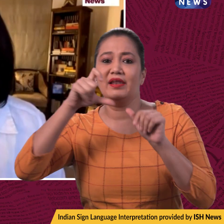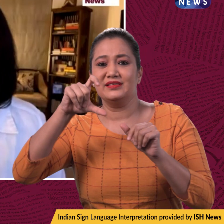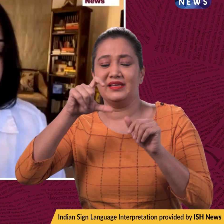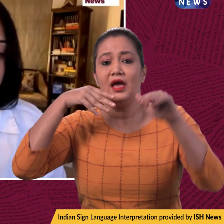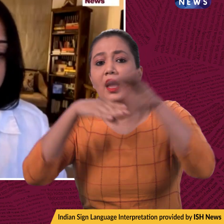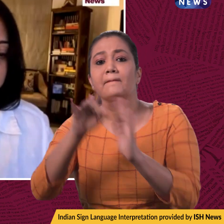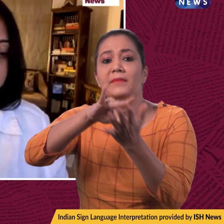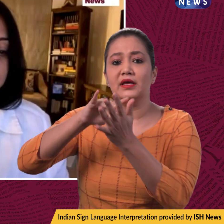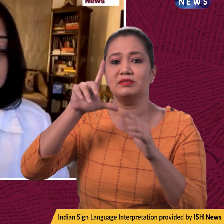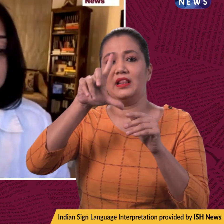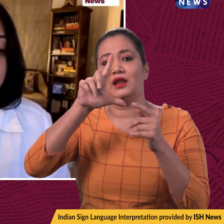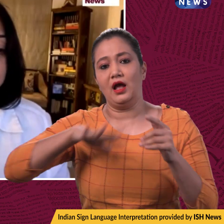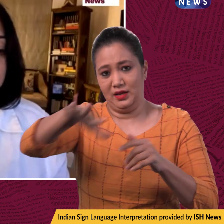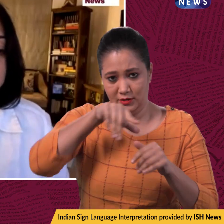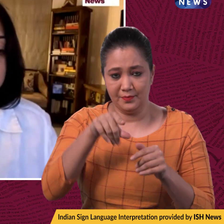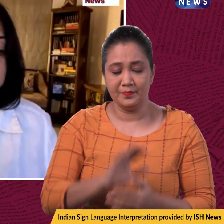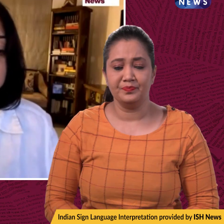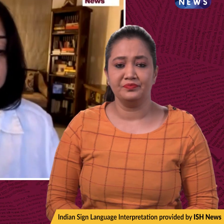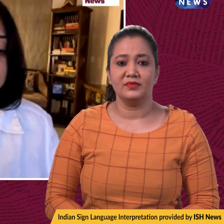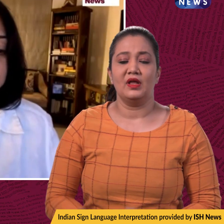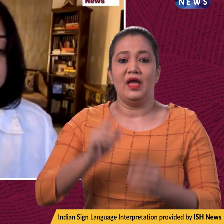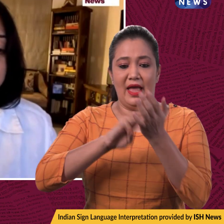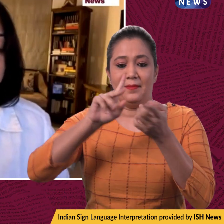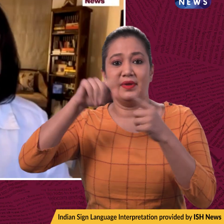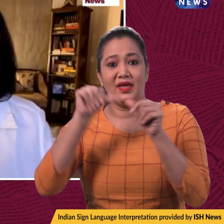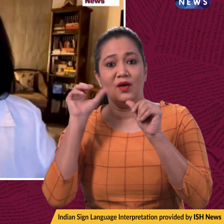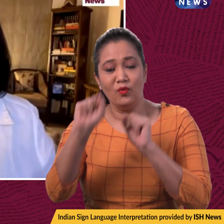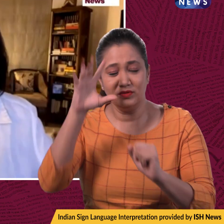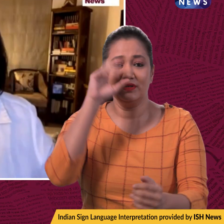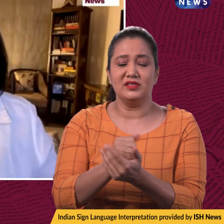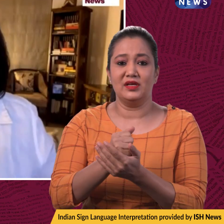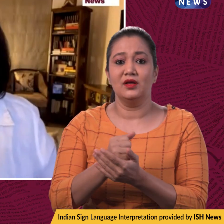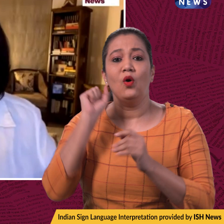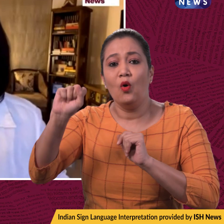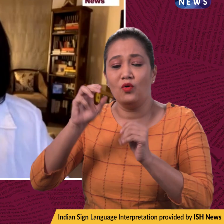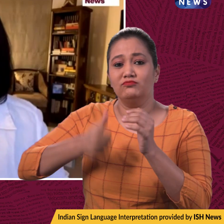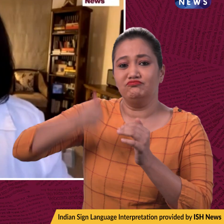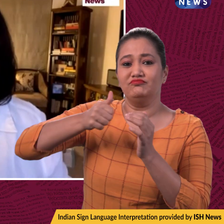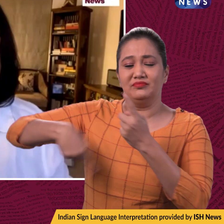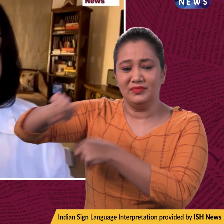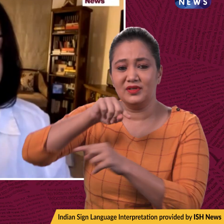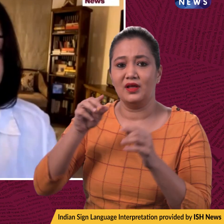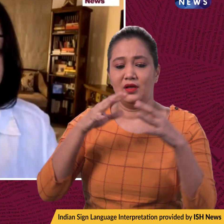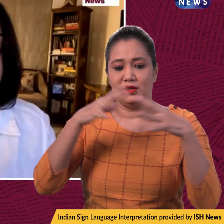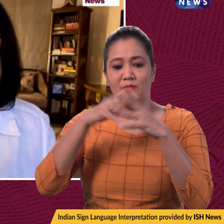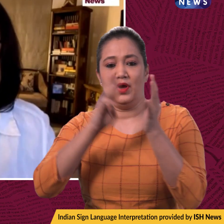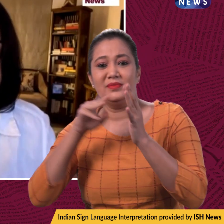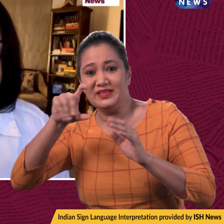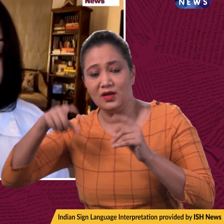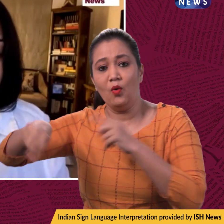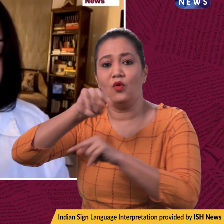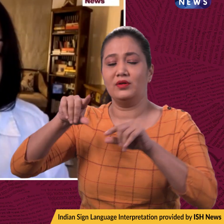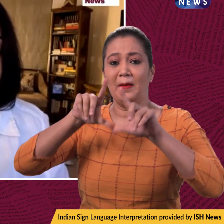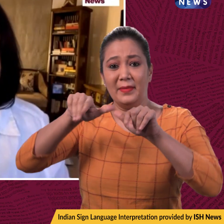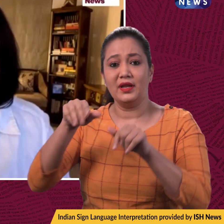in eastern Ladakh. An official statement by the Ministry of External Affairs after the 23rd meeting of the Working Mechanism